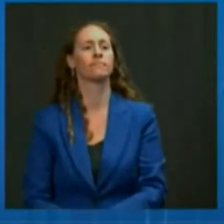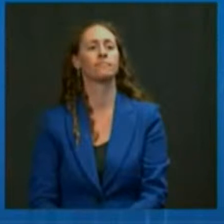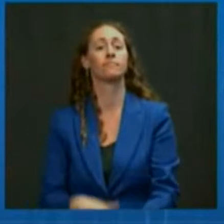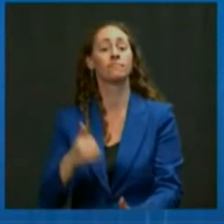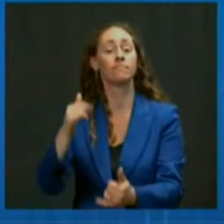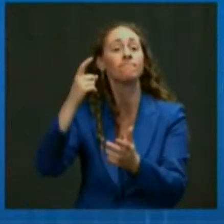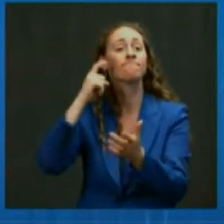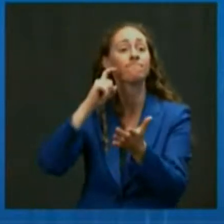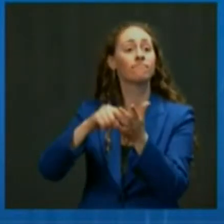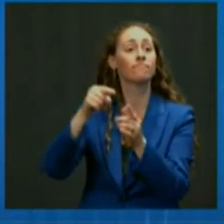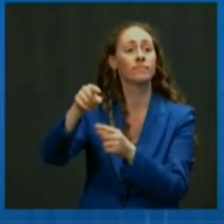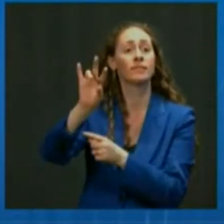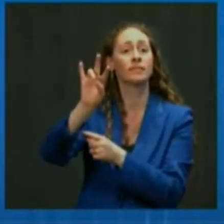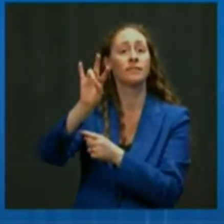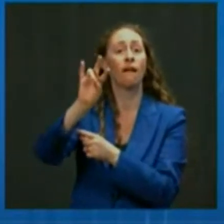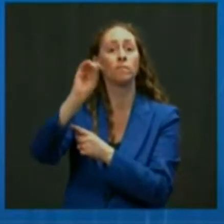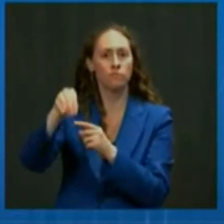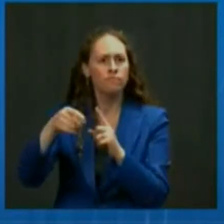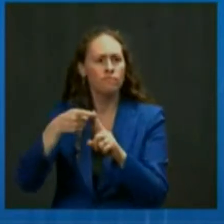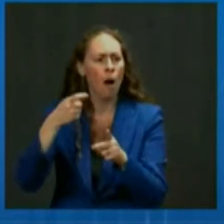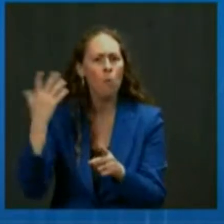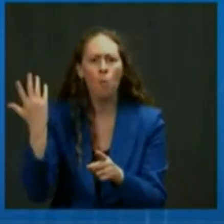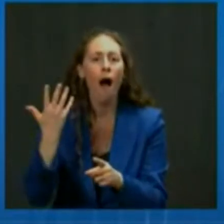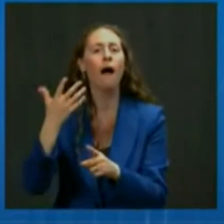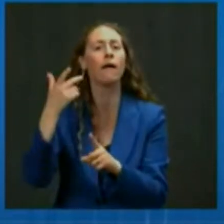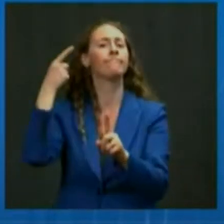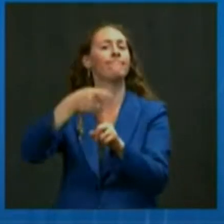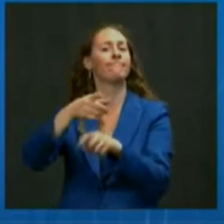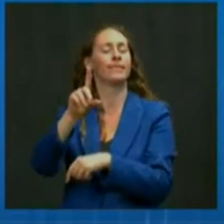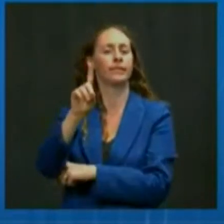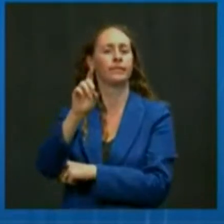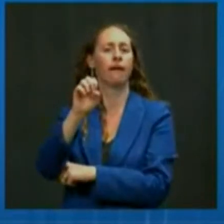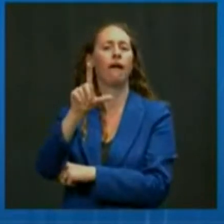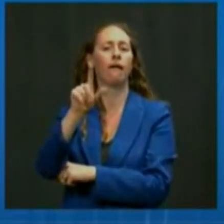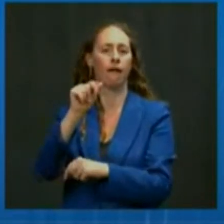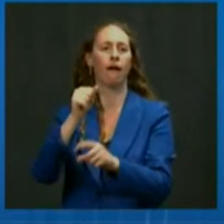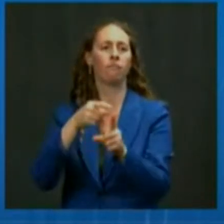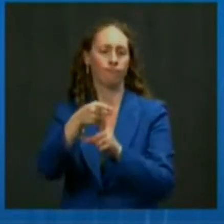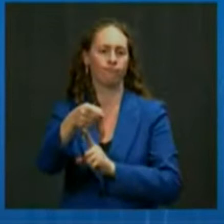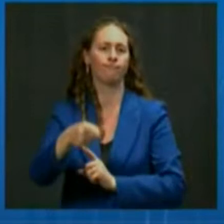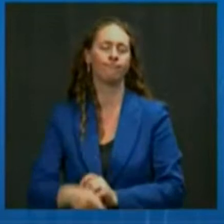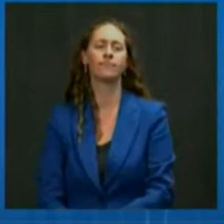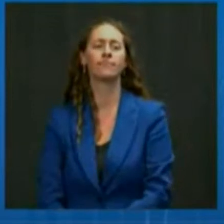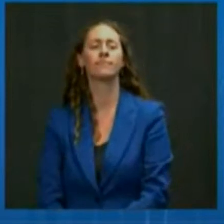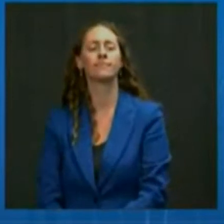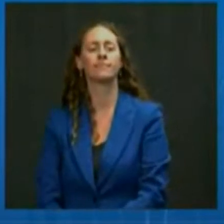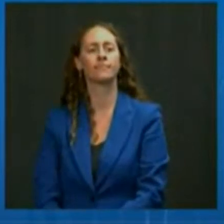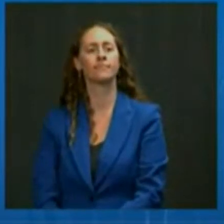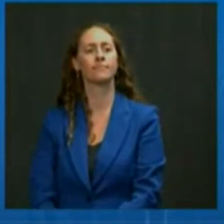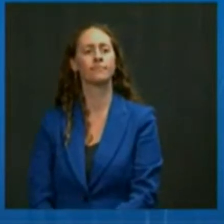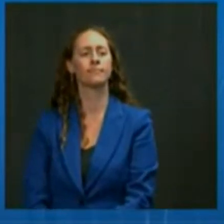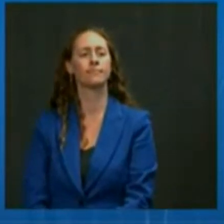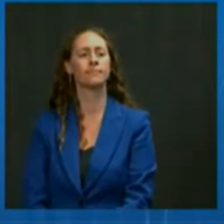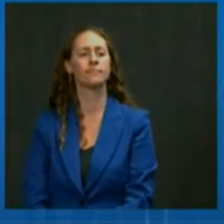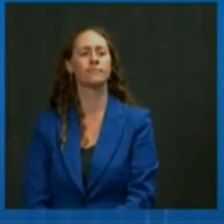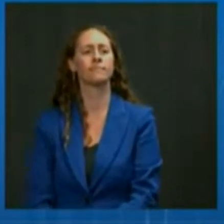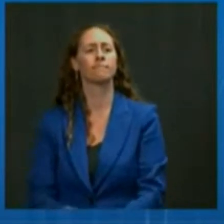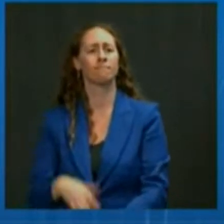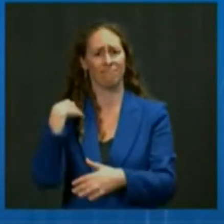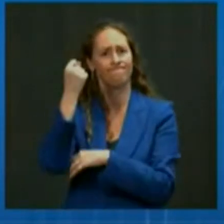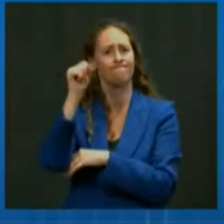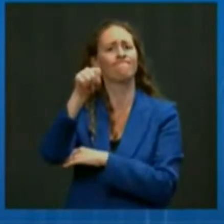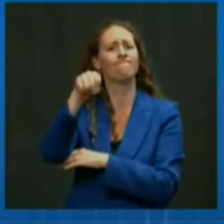Taken together, these data confirm that while protection against infection may decrease over time, protection against severe disease